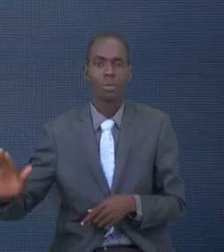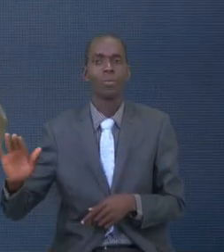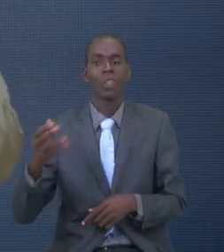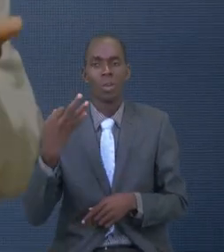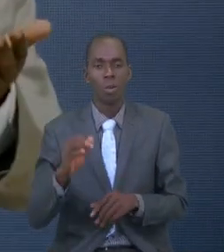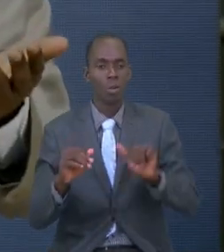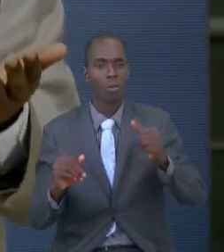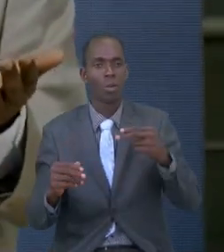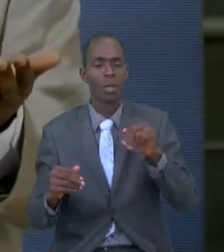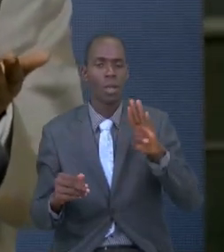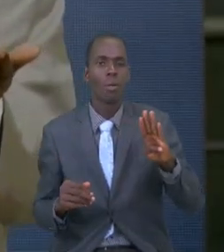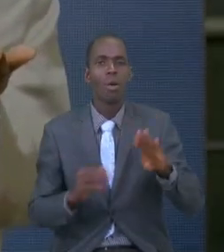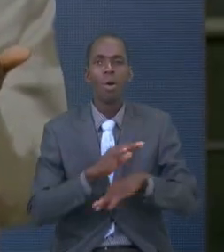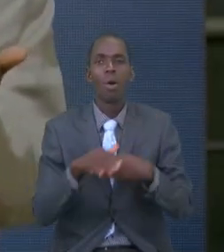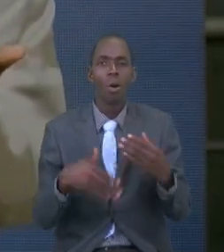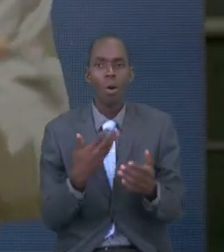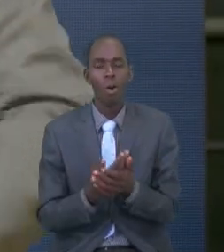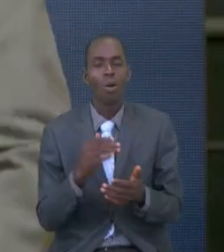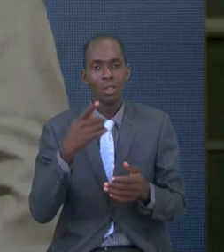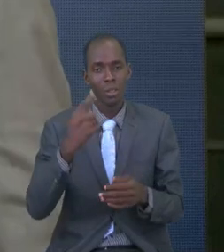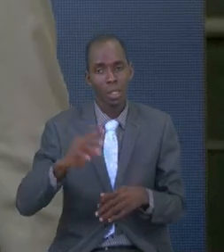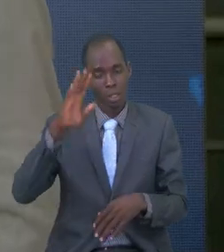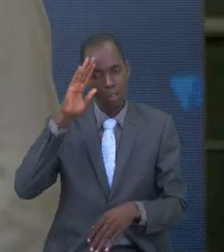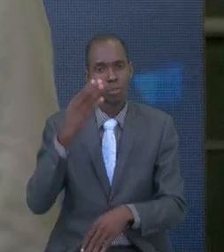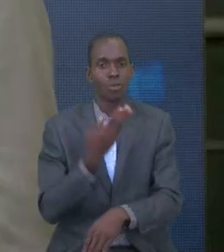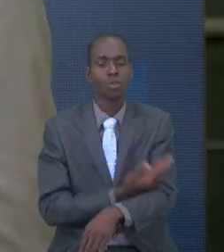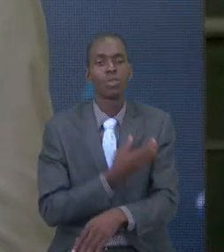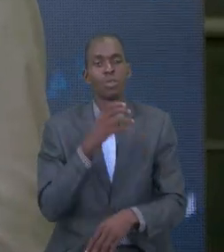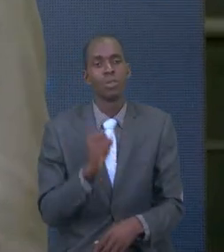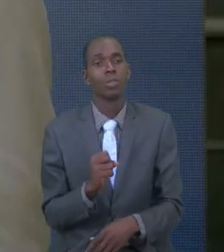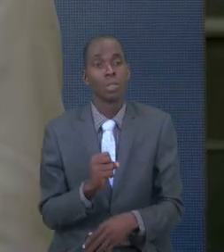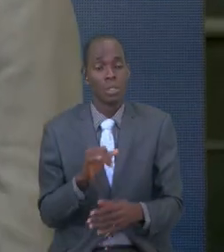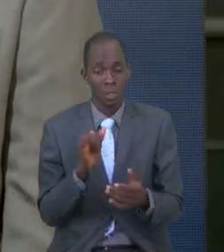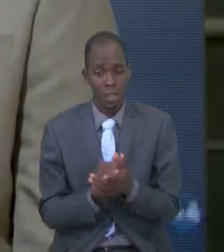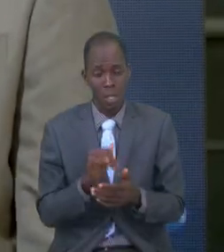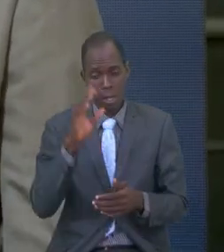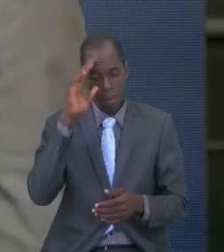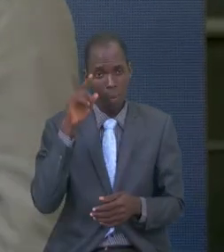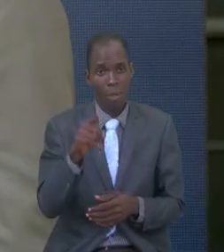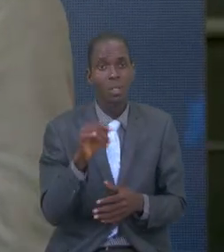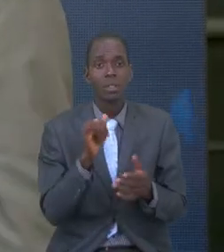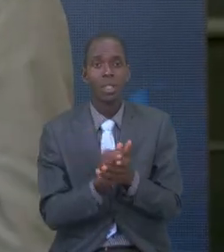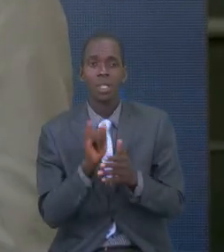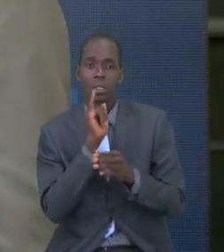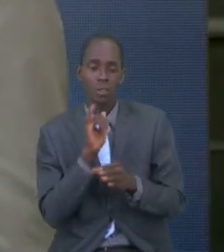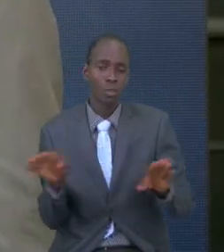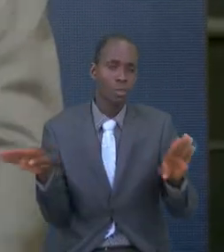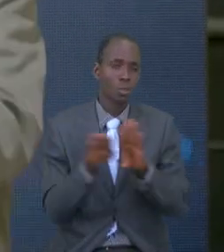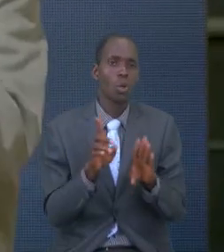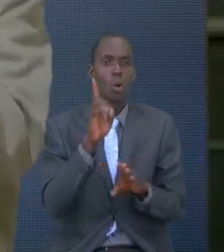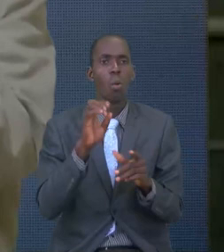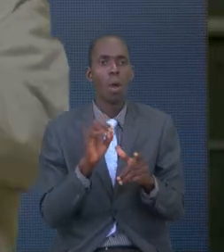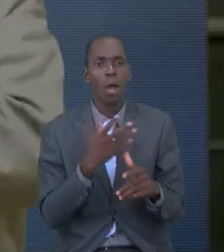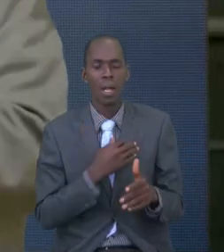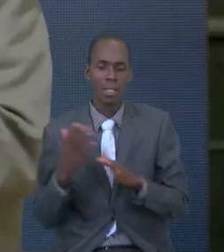Ahab. All that piss against the wall, it says, him that has shut up or let in Israel.